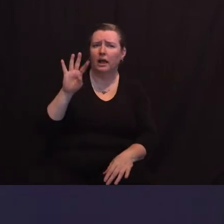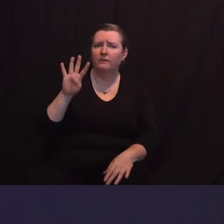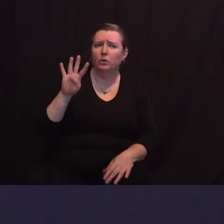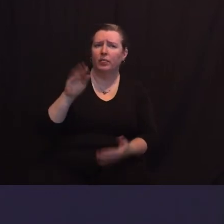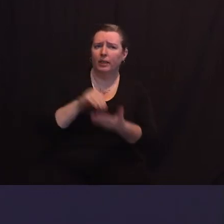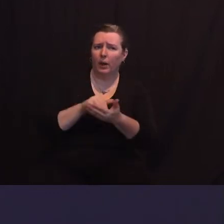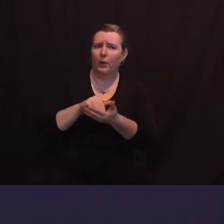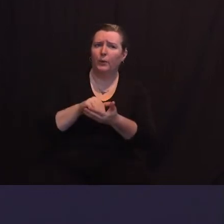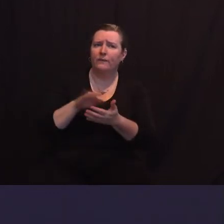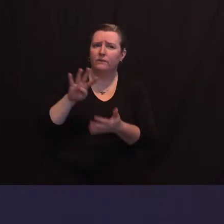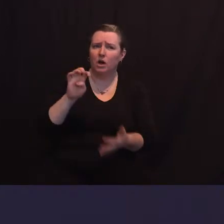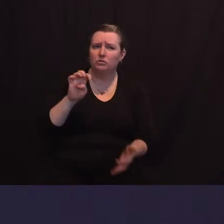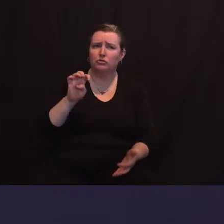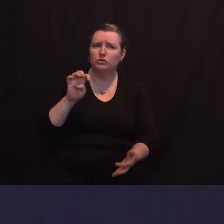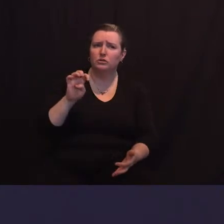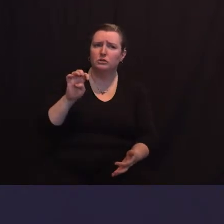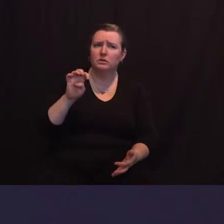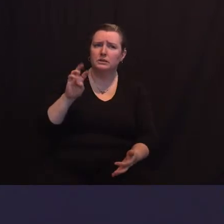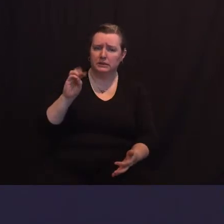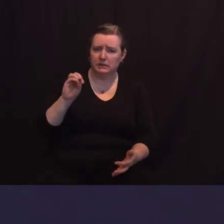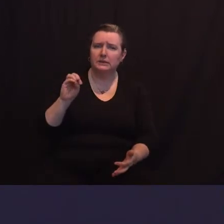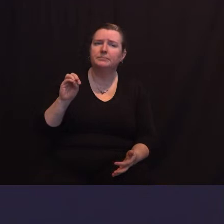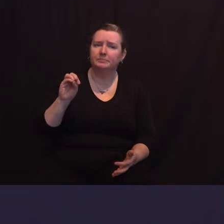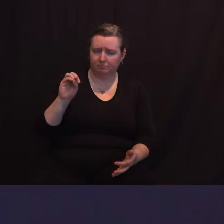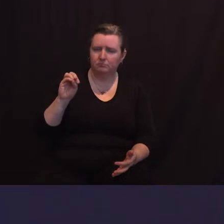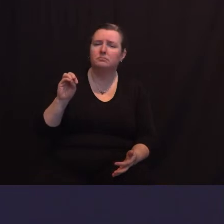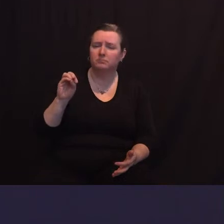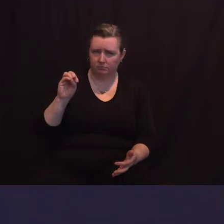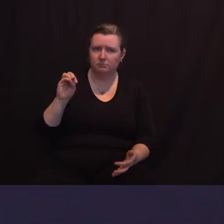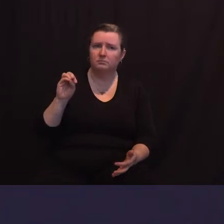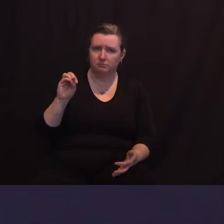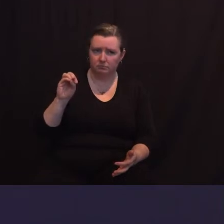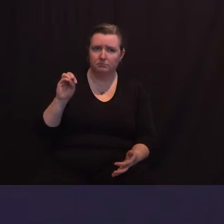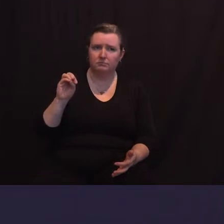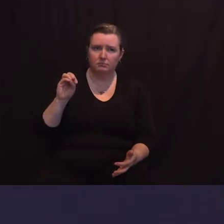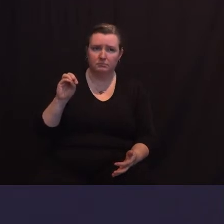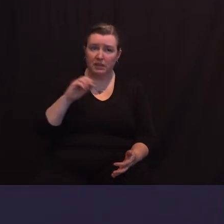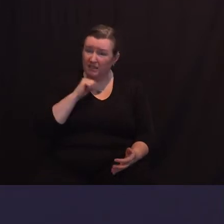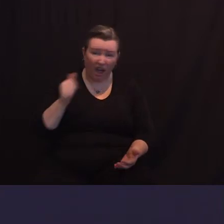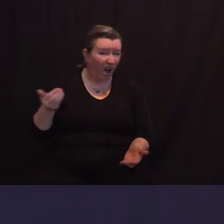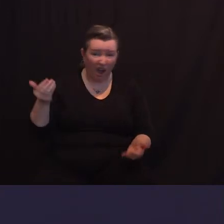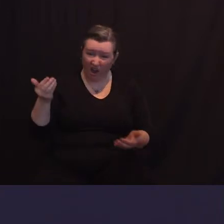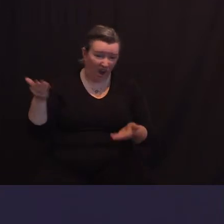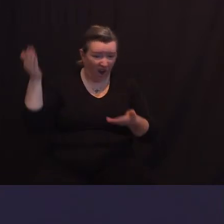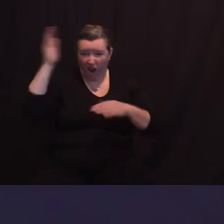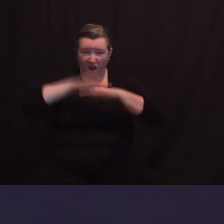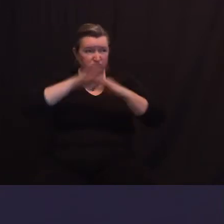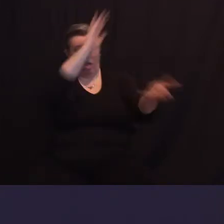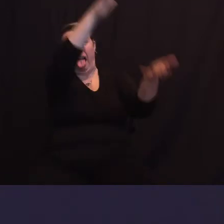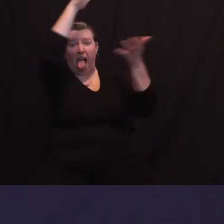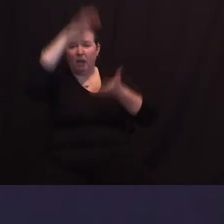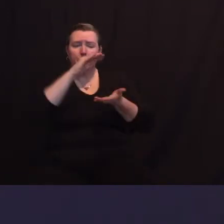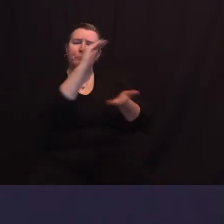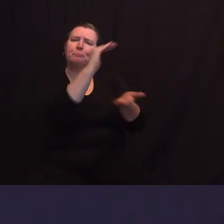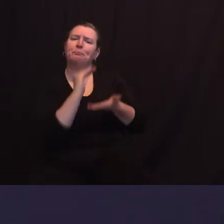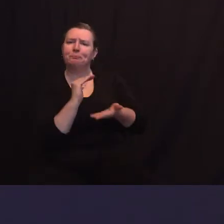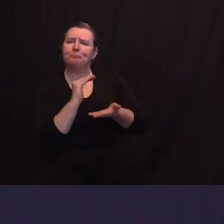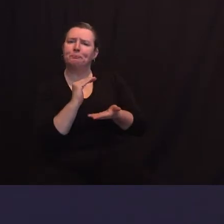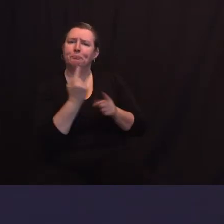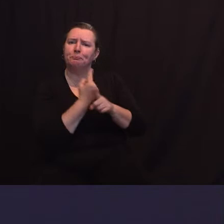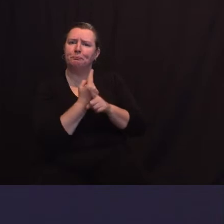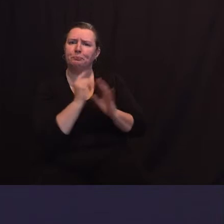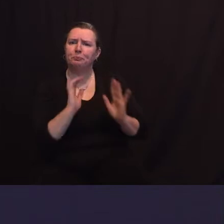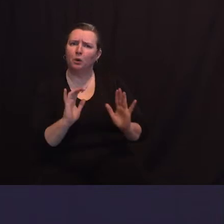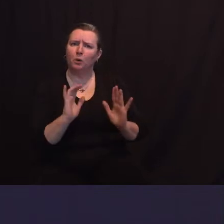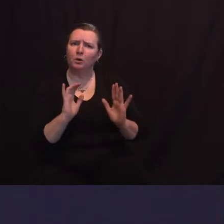494,400. Yeah, so it isn't quite the quantum leap that I had anticipated, but it is certainly going in the right direction.